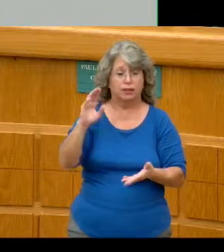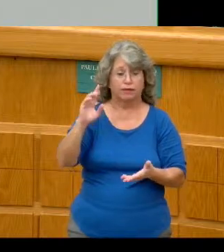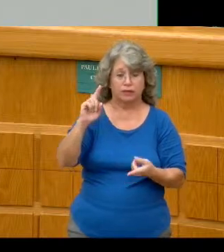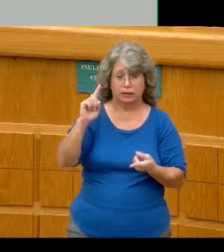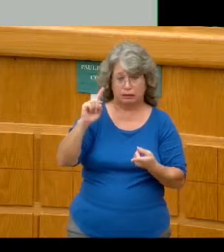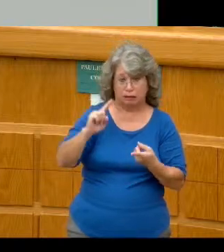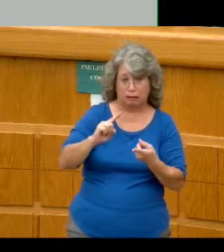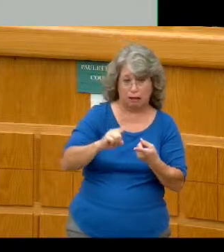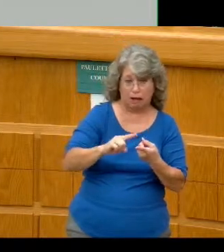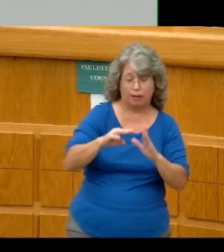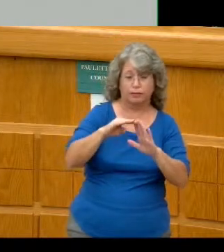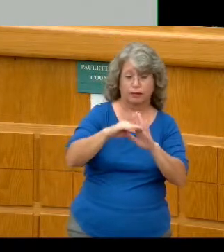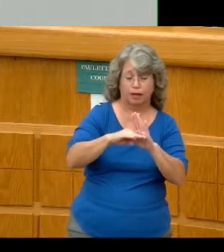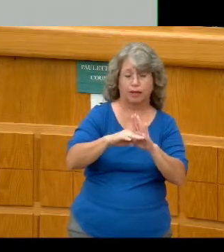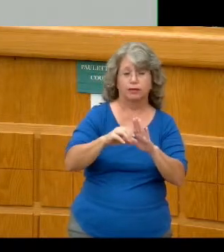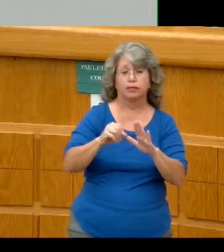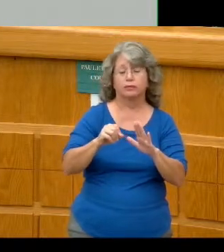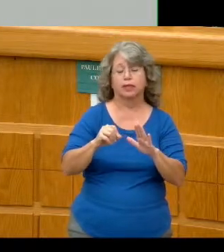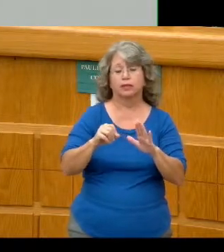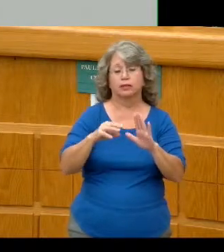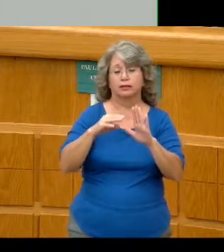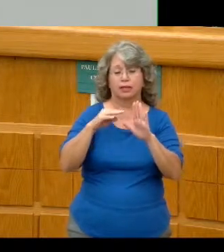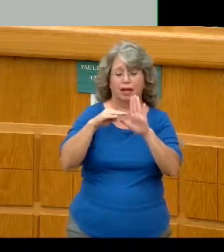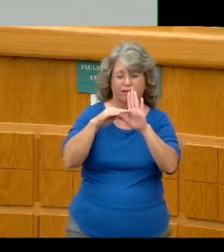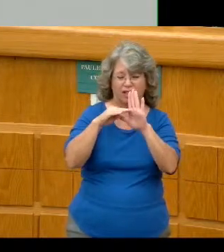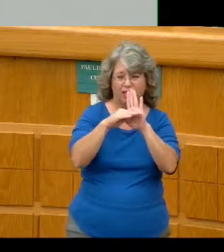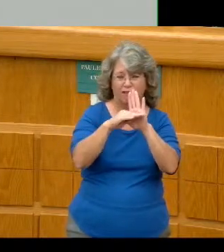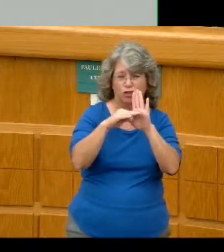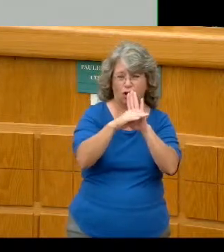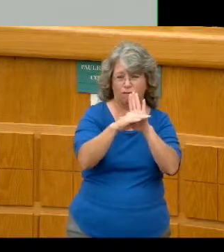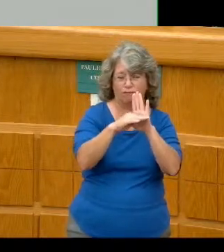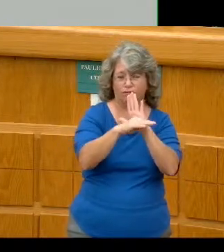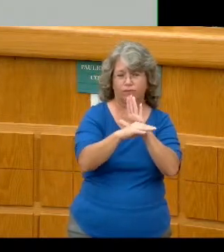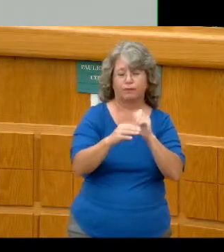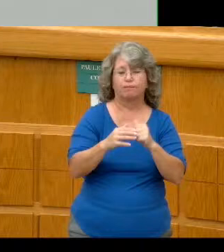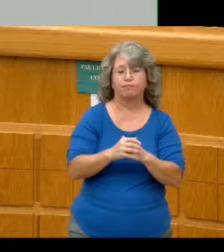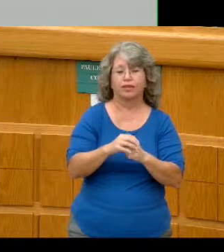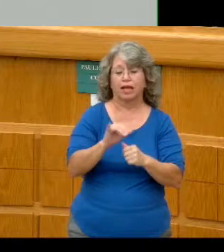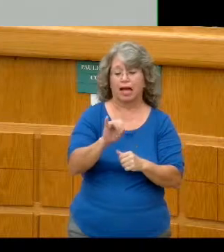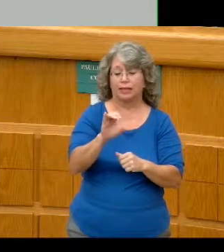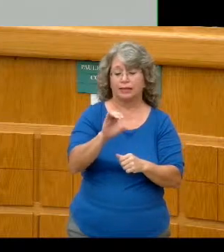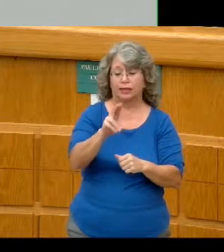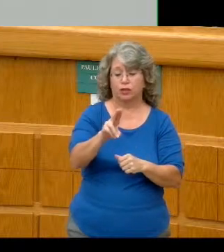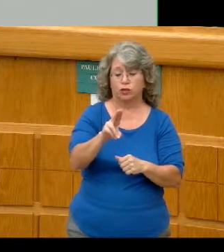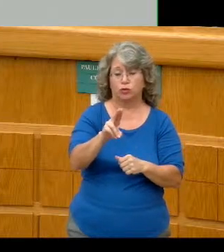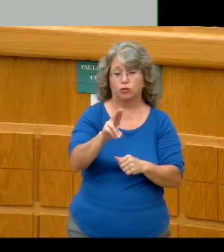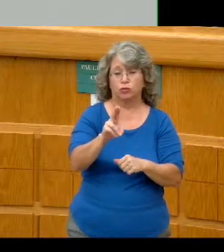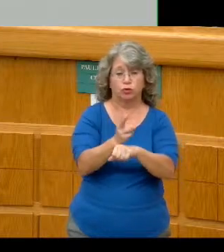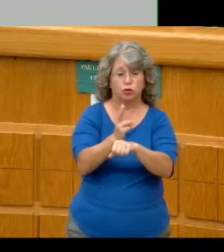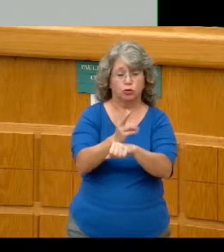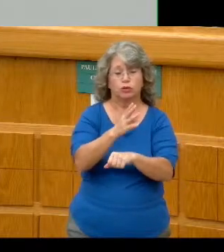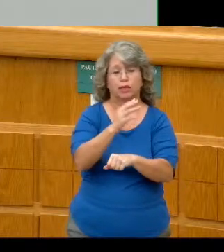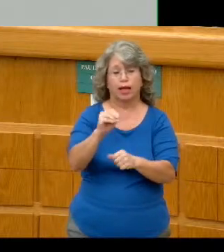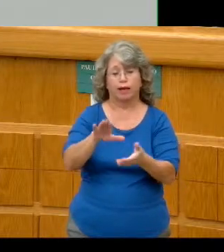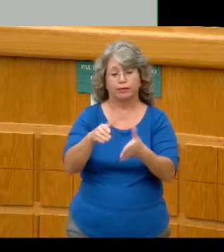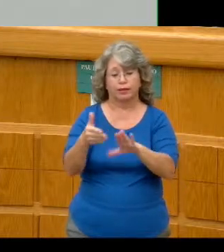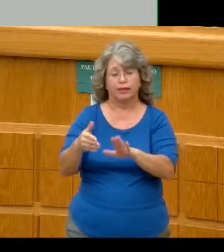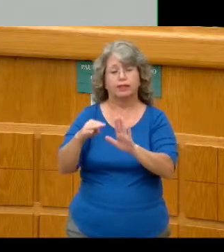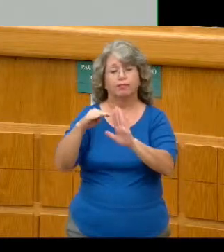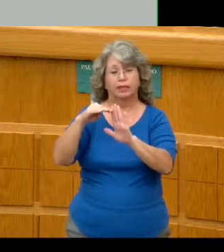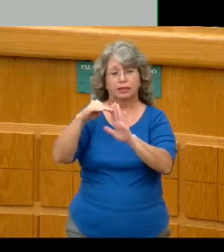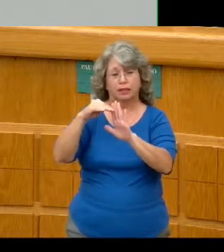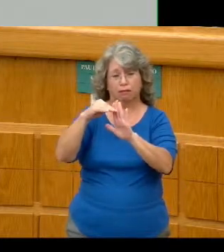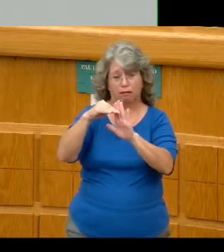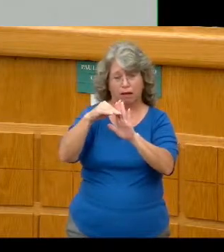short-term, they're kind of leveled off. ICU usage and fatalities, they have been declining, but they've started to